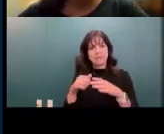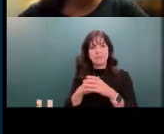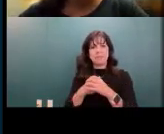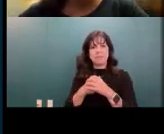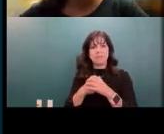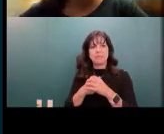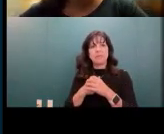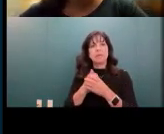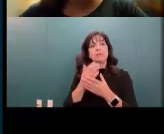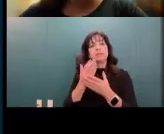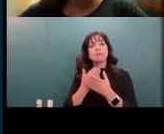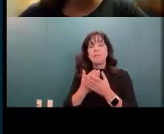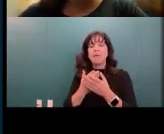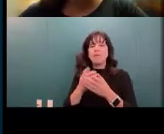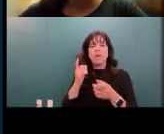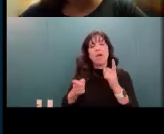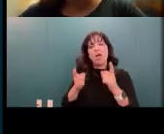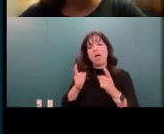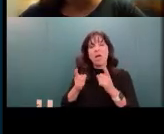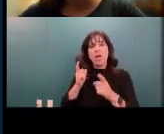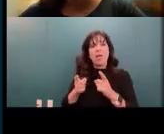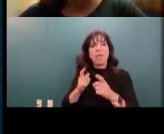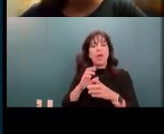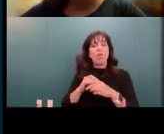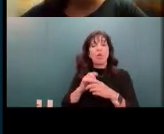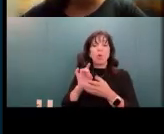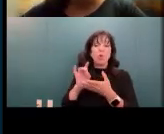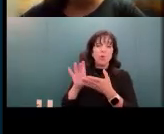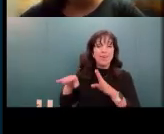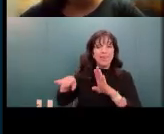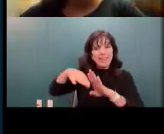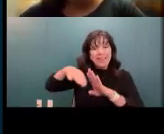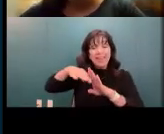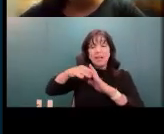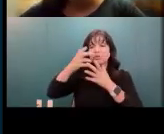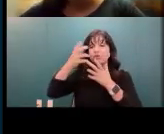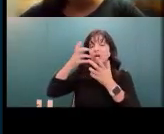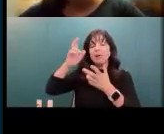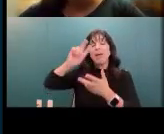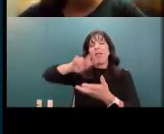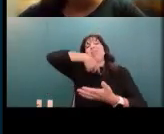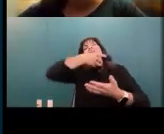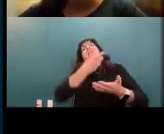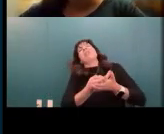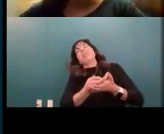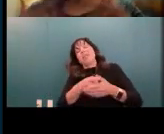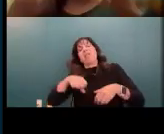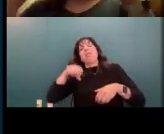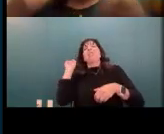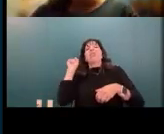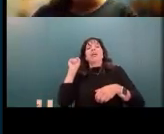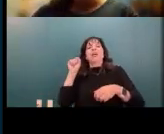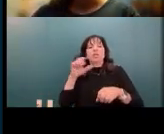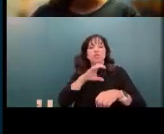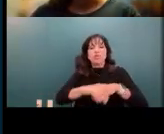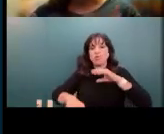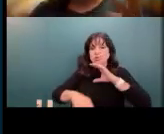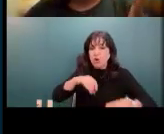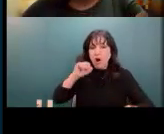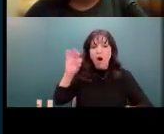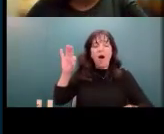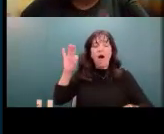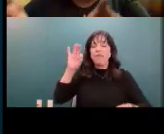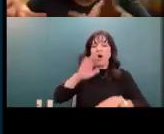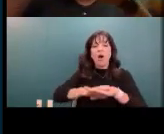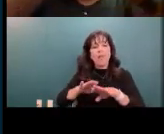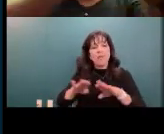Some of the tantrums, like they include kicking, screaming. He'll throw himself on the floor. He'll kick his shoes off. He'll like drop down to the floor